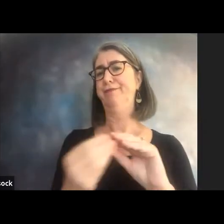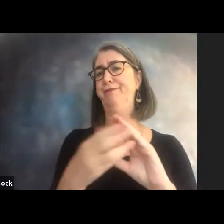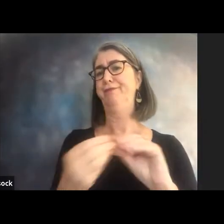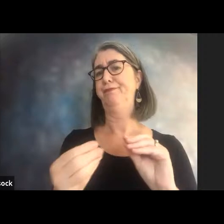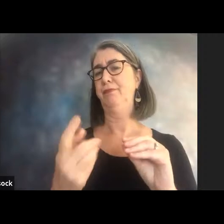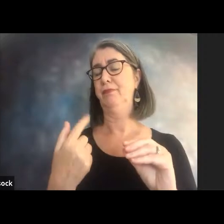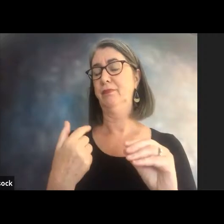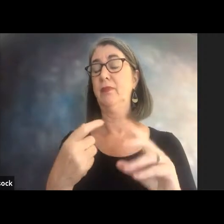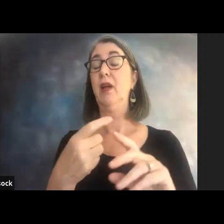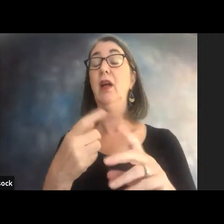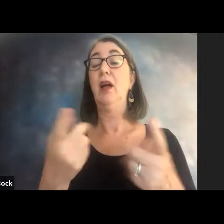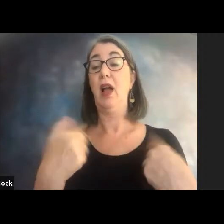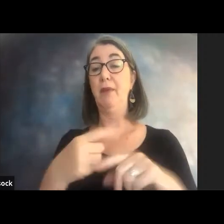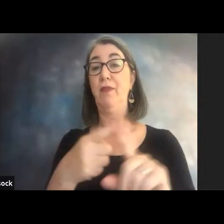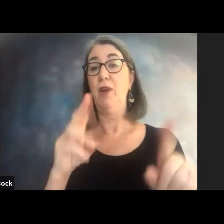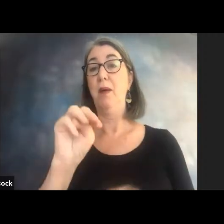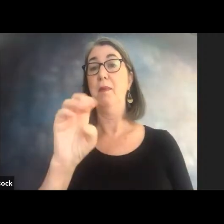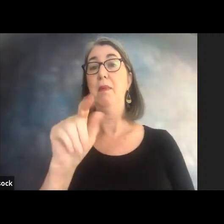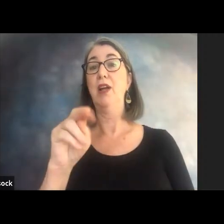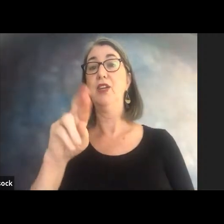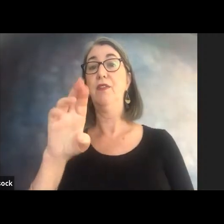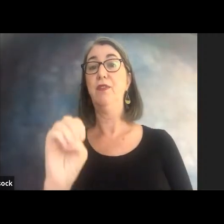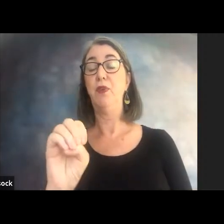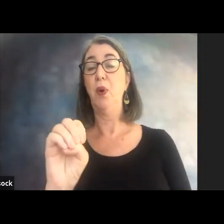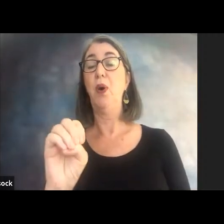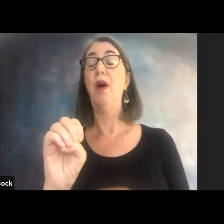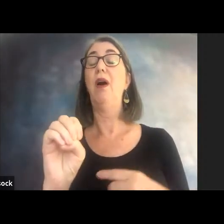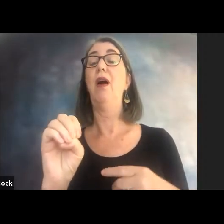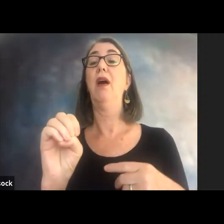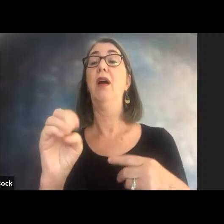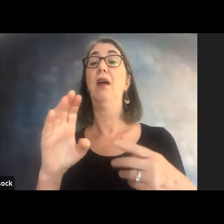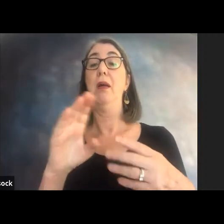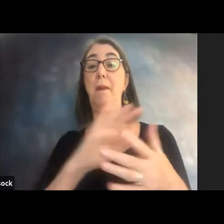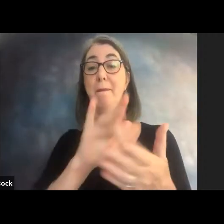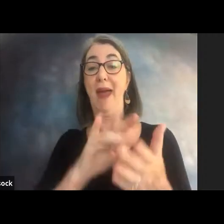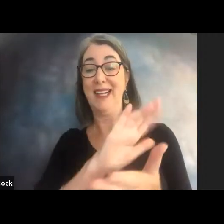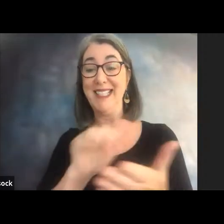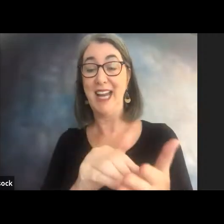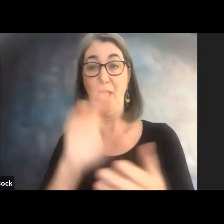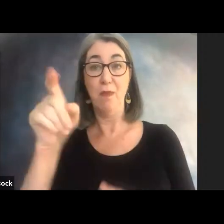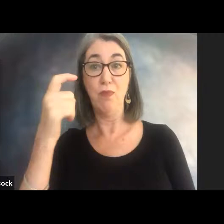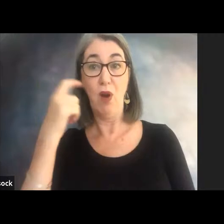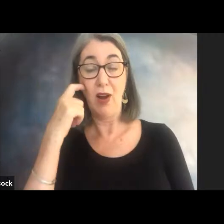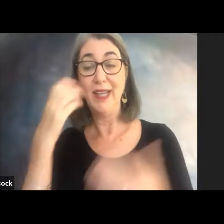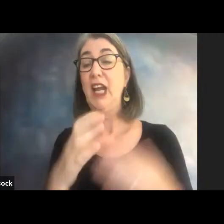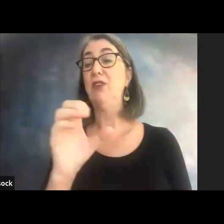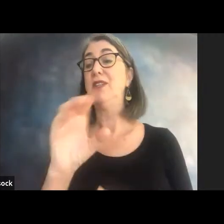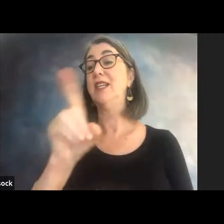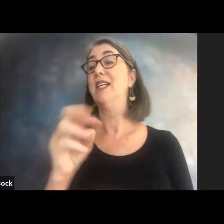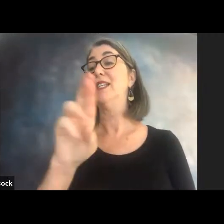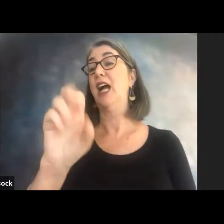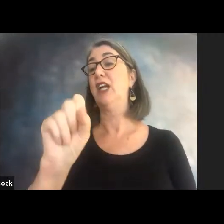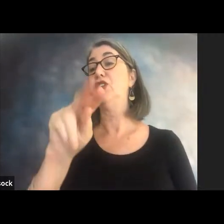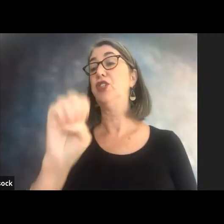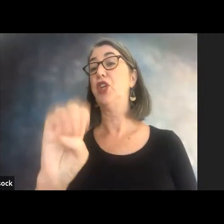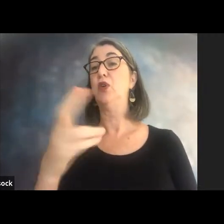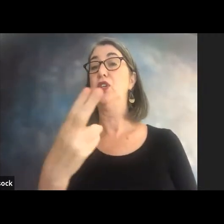Coming to us from the Montefiore Medical Center in the Bronx, here is Dr. Stone Cha, our second honoree.